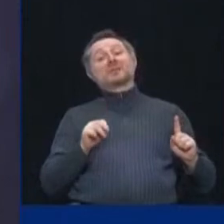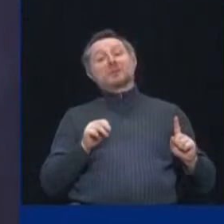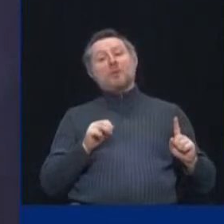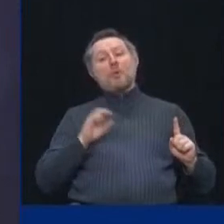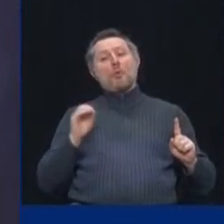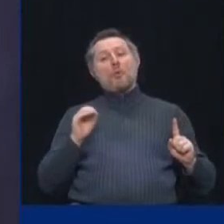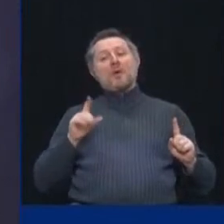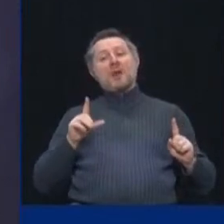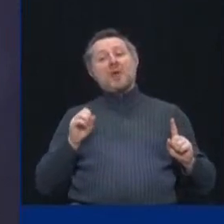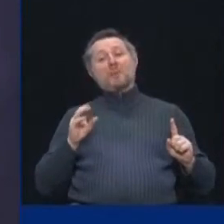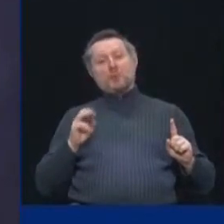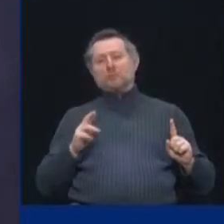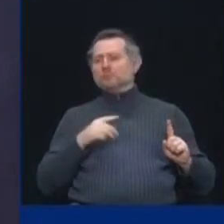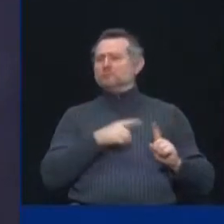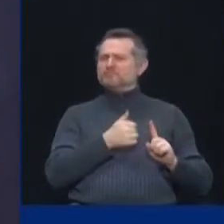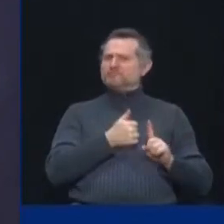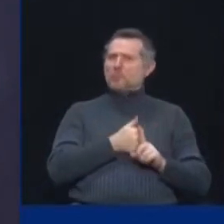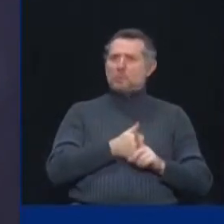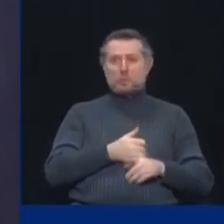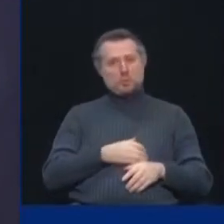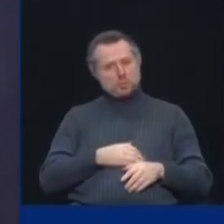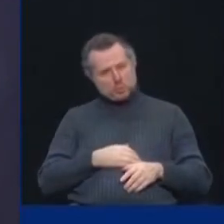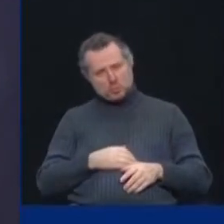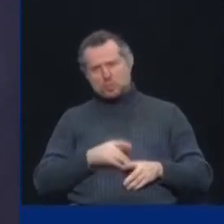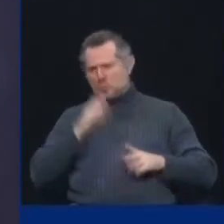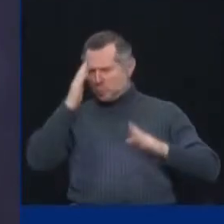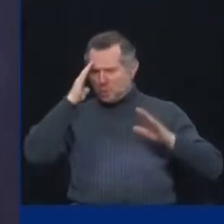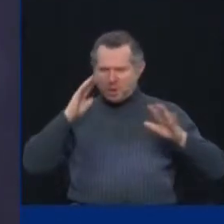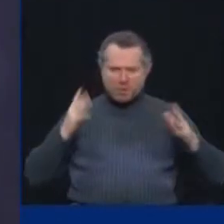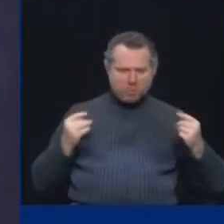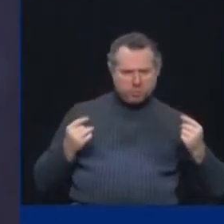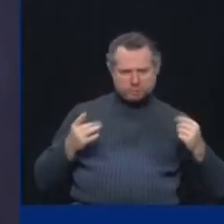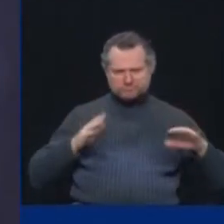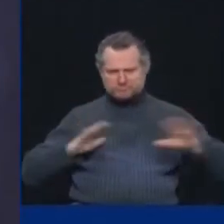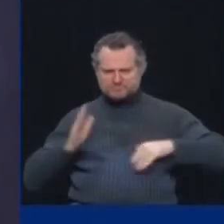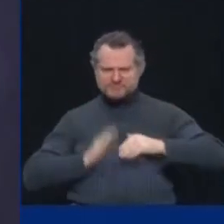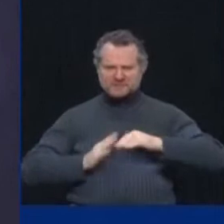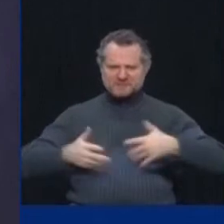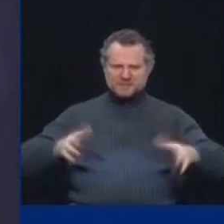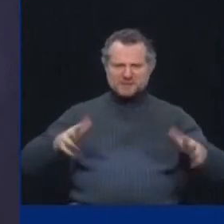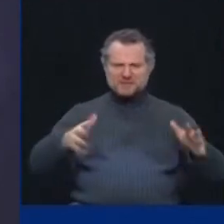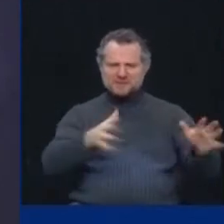a transformative doer, effective administrator.